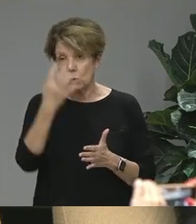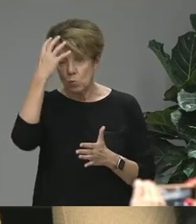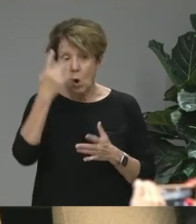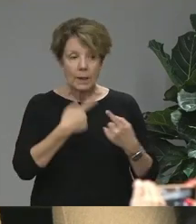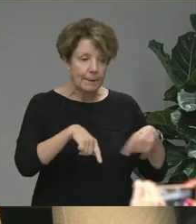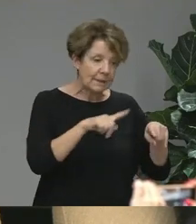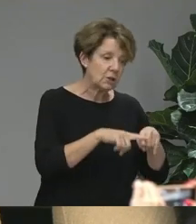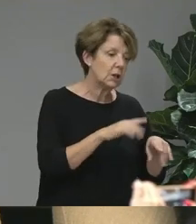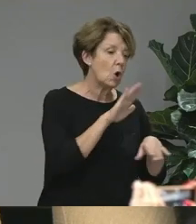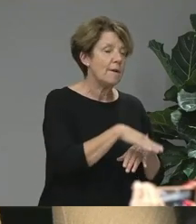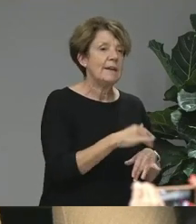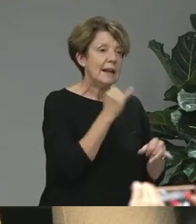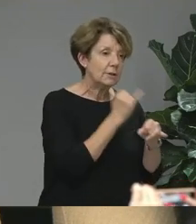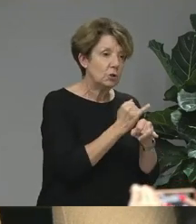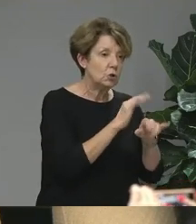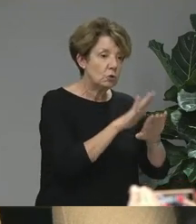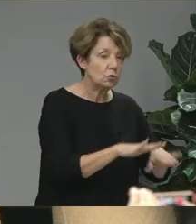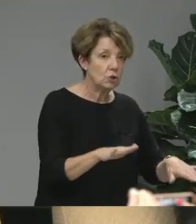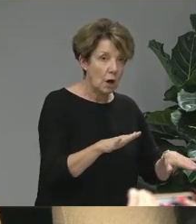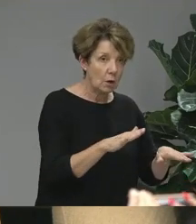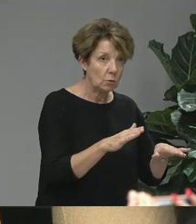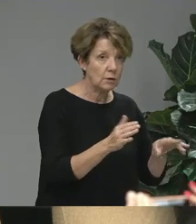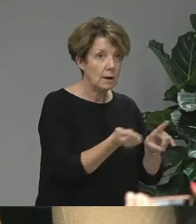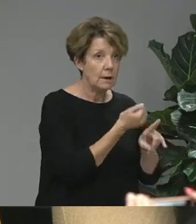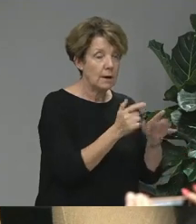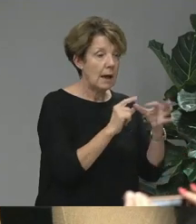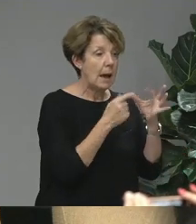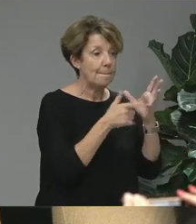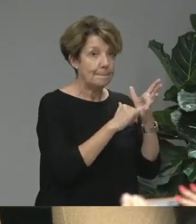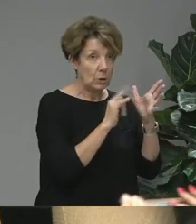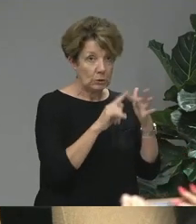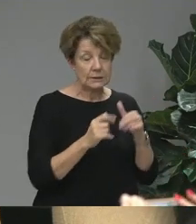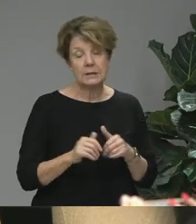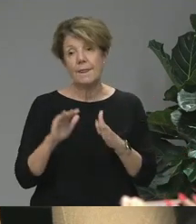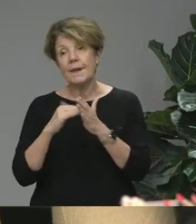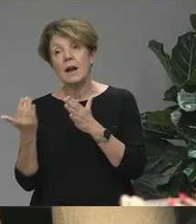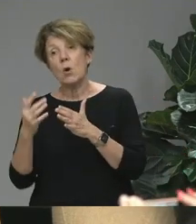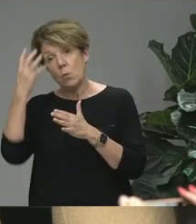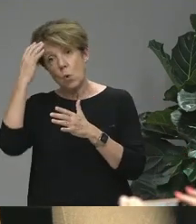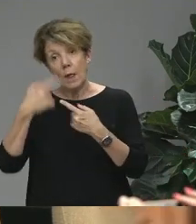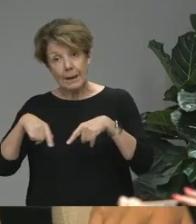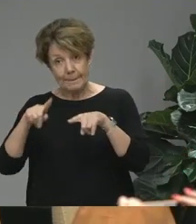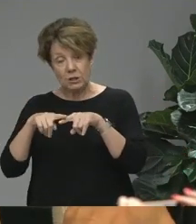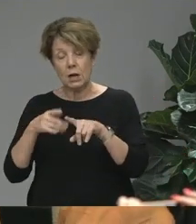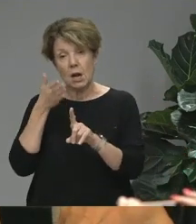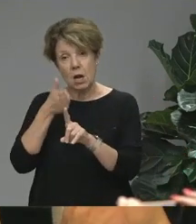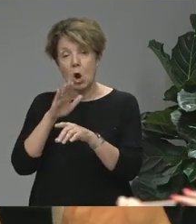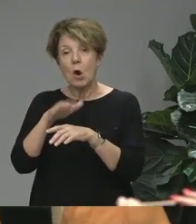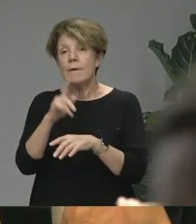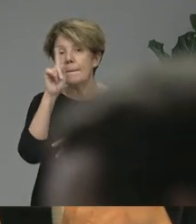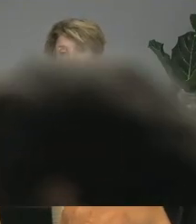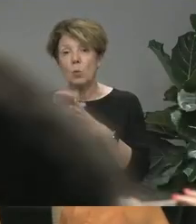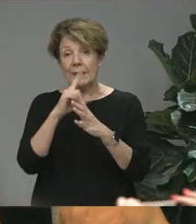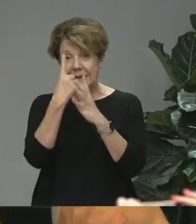commission into institutional child abuse, the current royal commission in relation to people